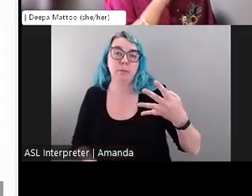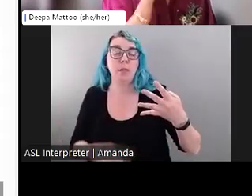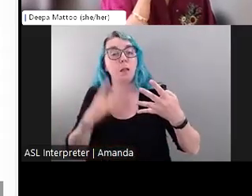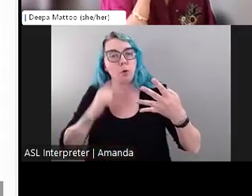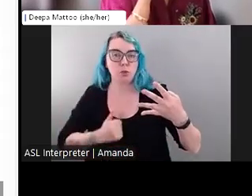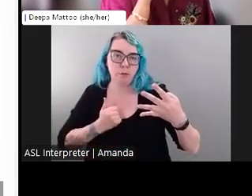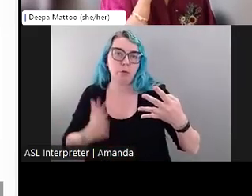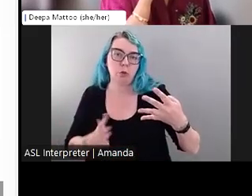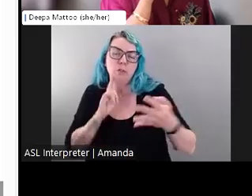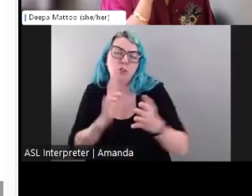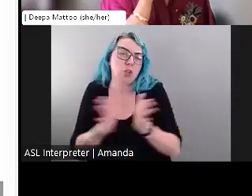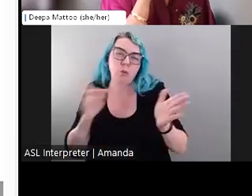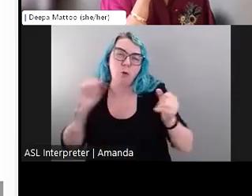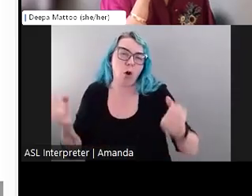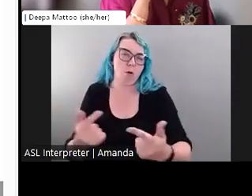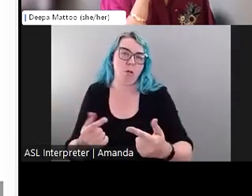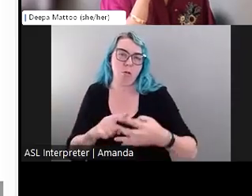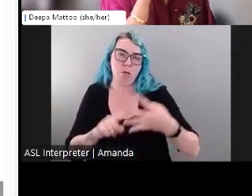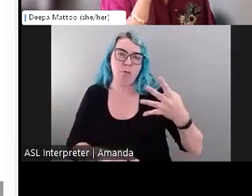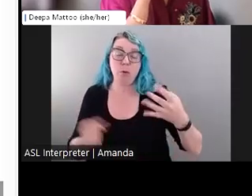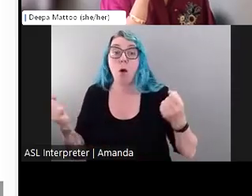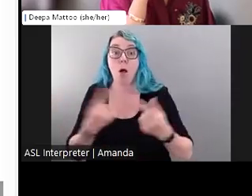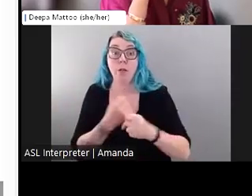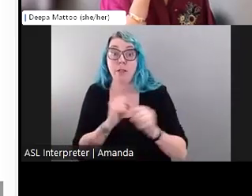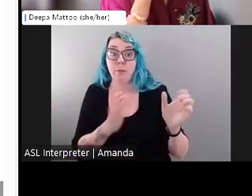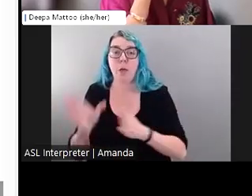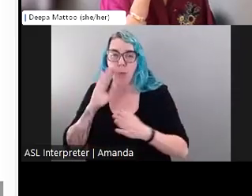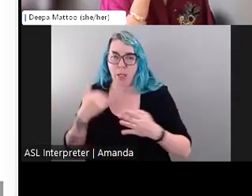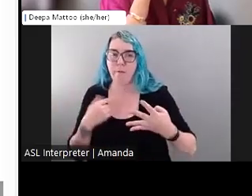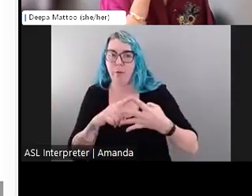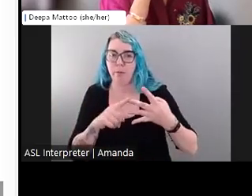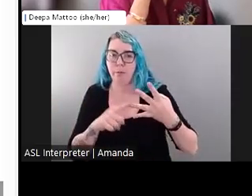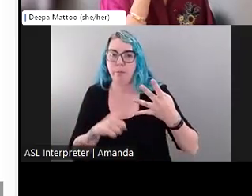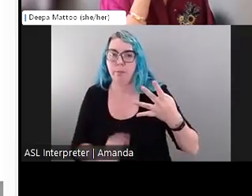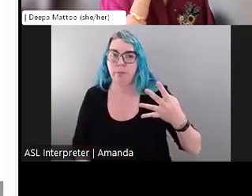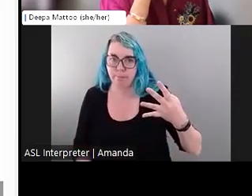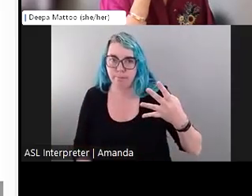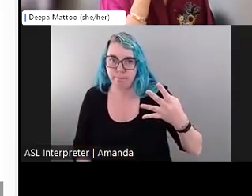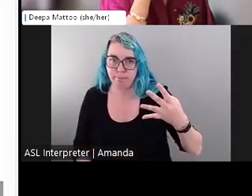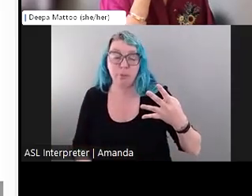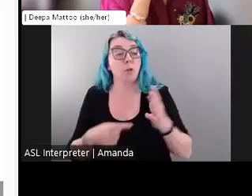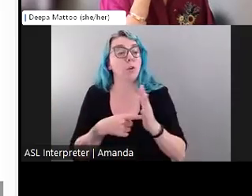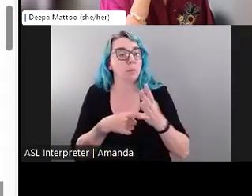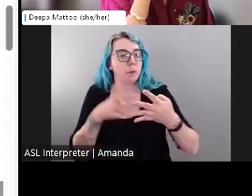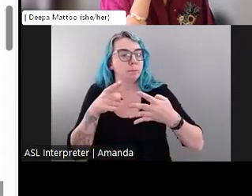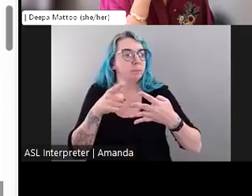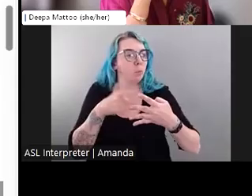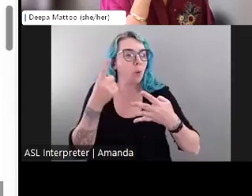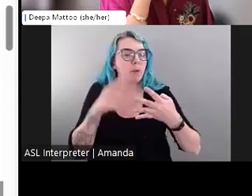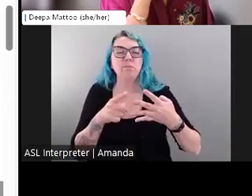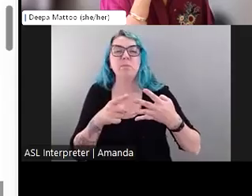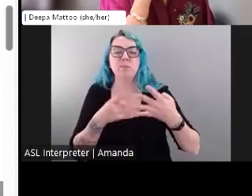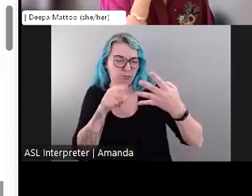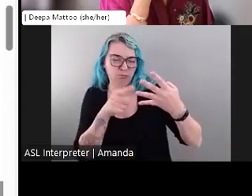all on each personalized safety plan. If you click on a content link, for example, emotional safety, it'll bring you down